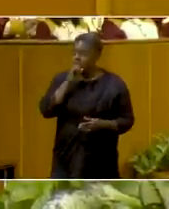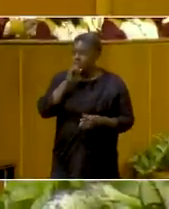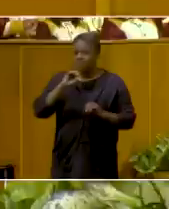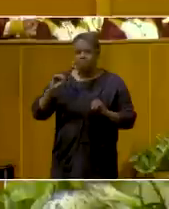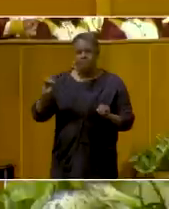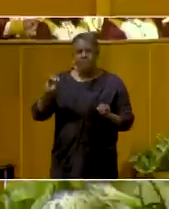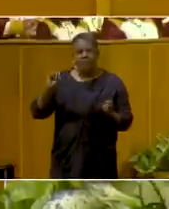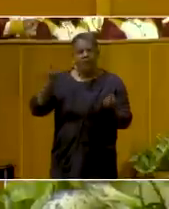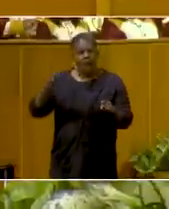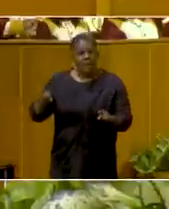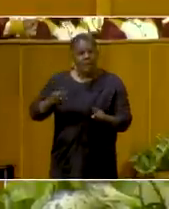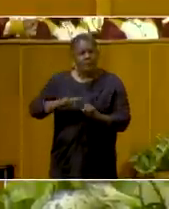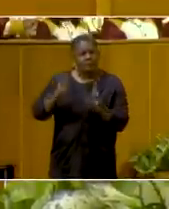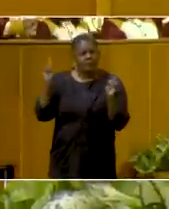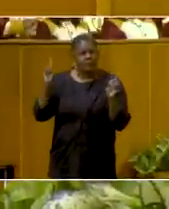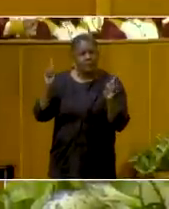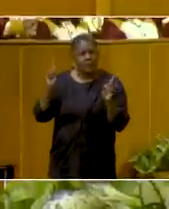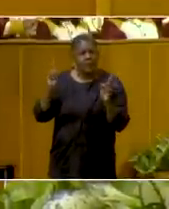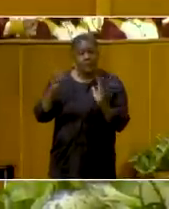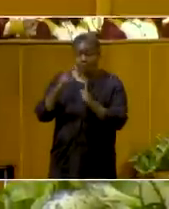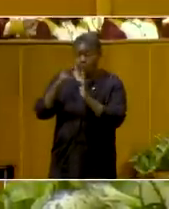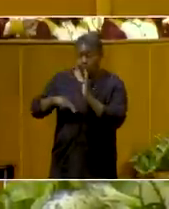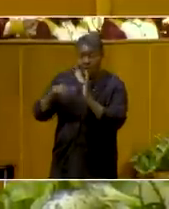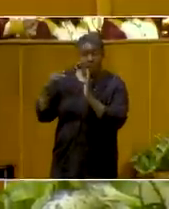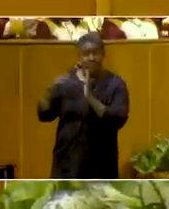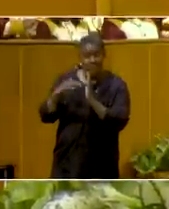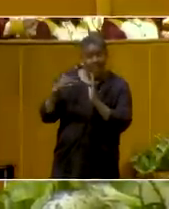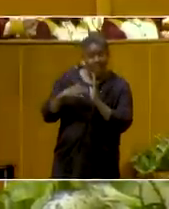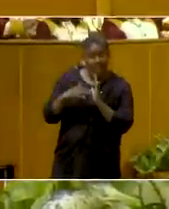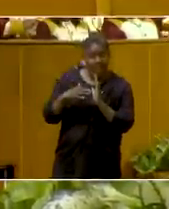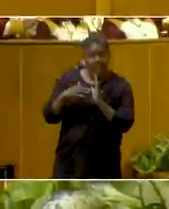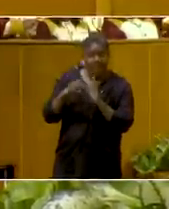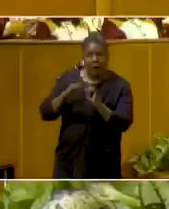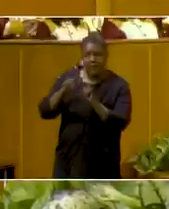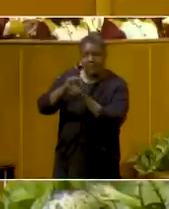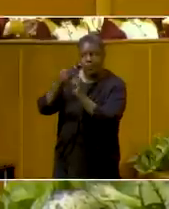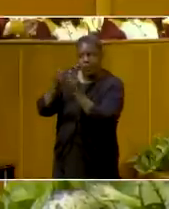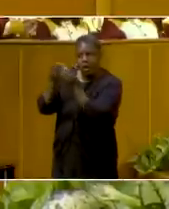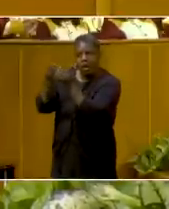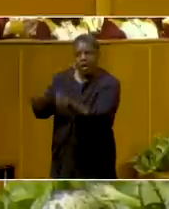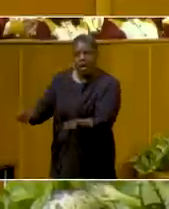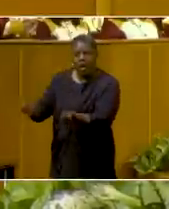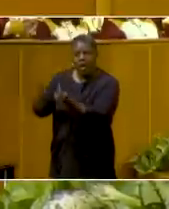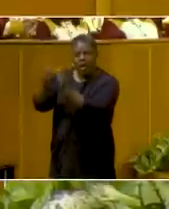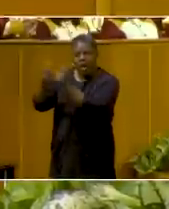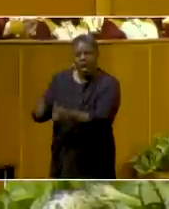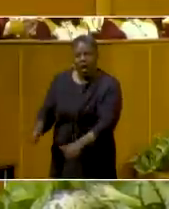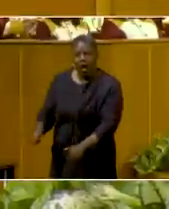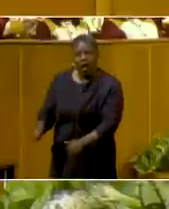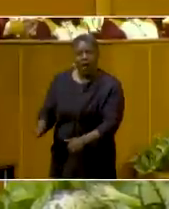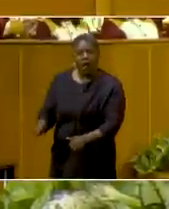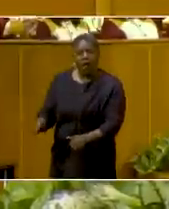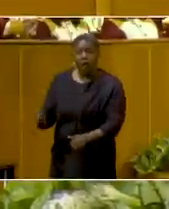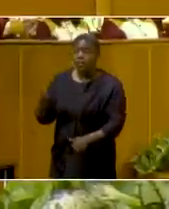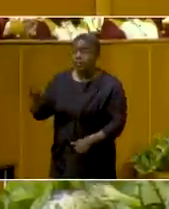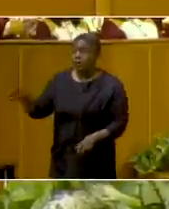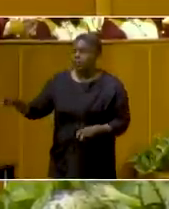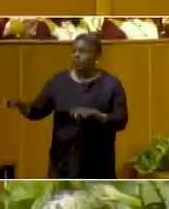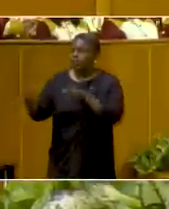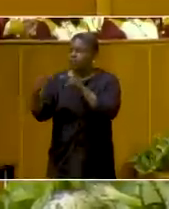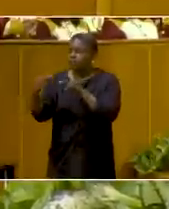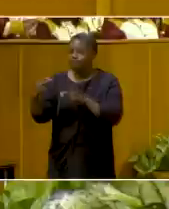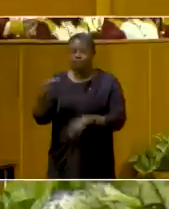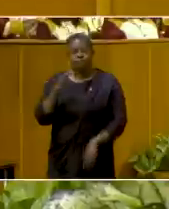happening. Been reading my Bible, and it's still getting worse. She looked me dead in my eye and asked